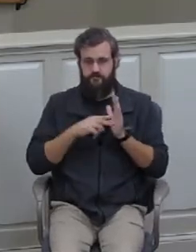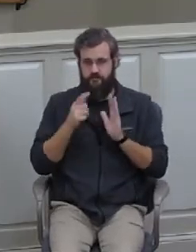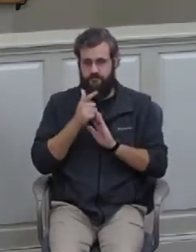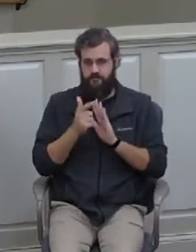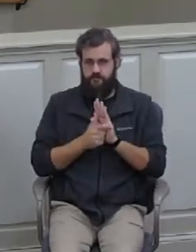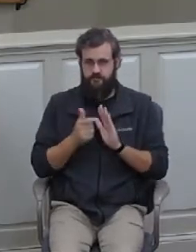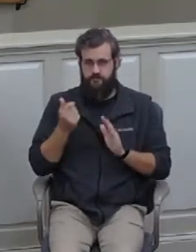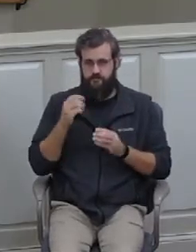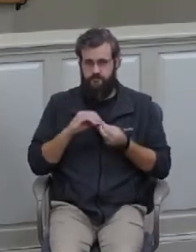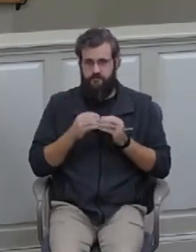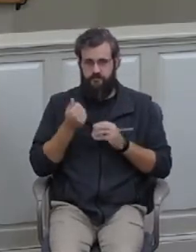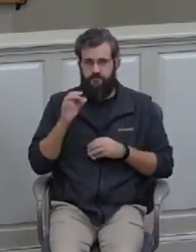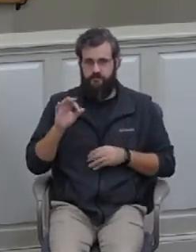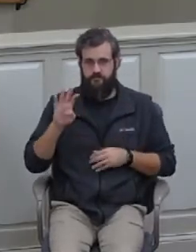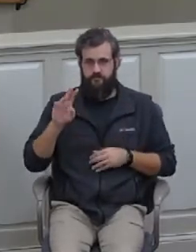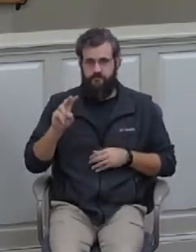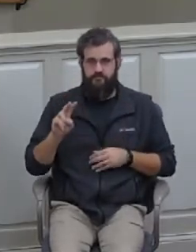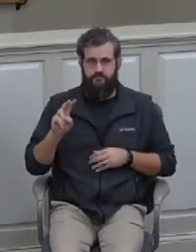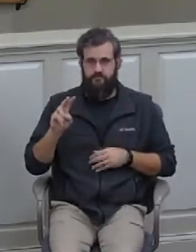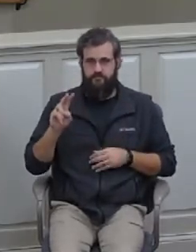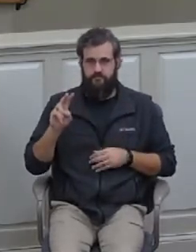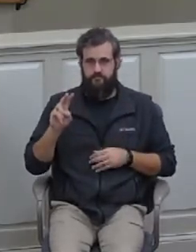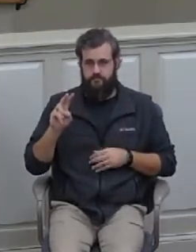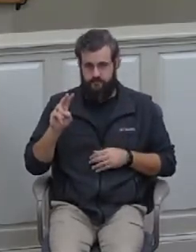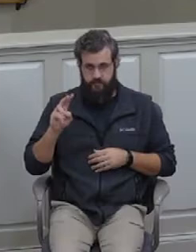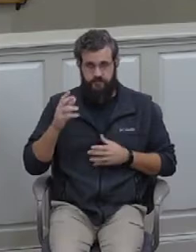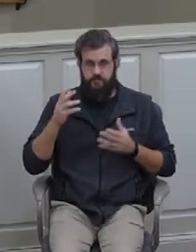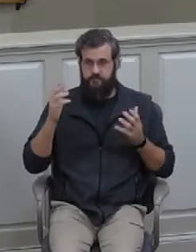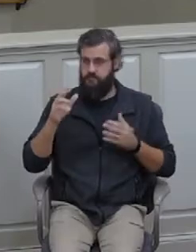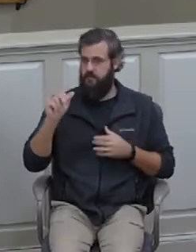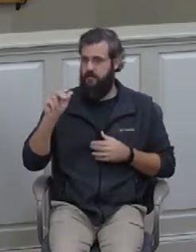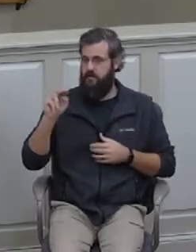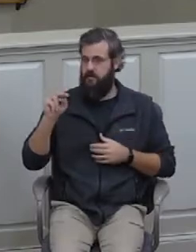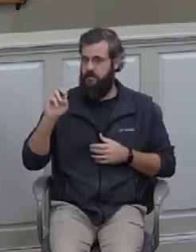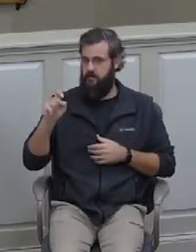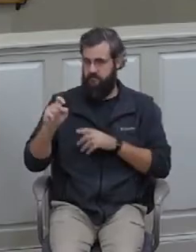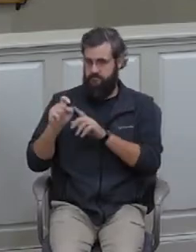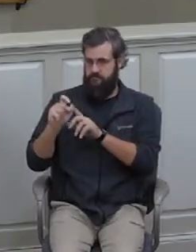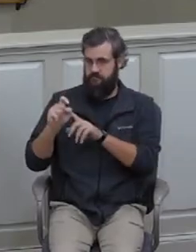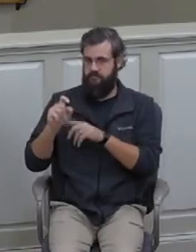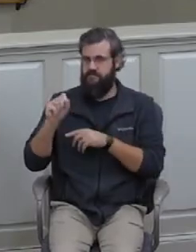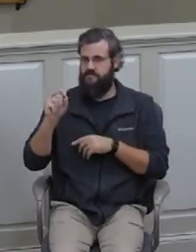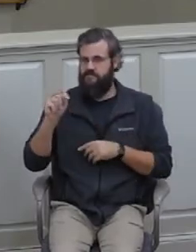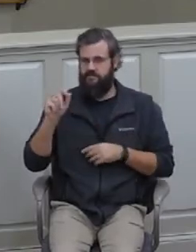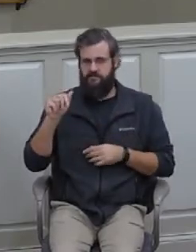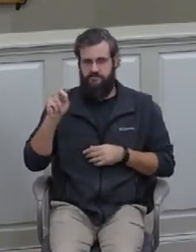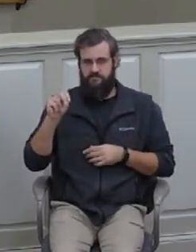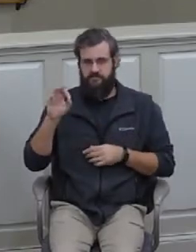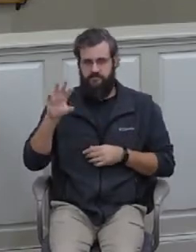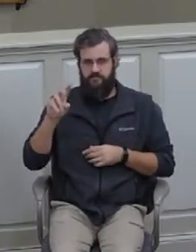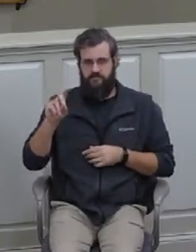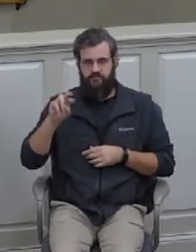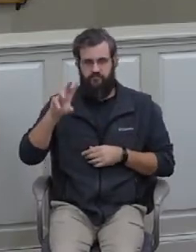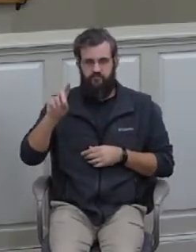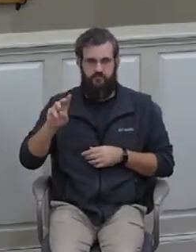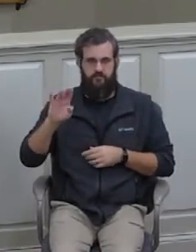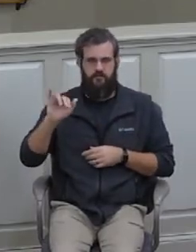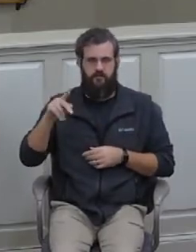number 1942. This is an annexation on the Stanford Road in the bypass.